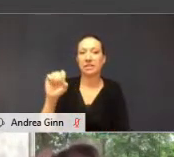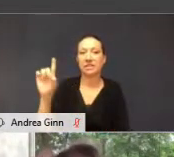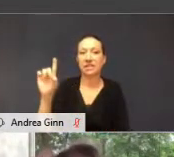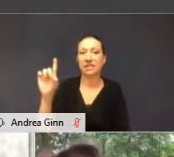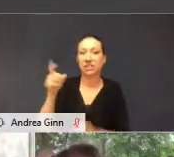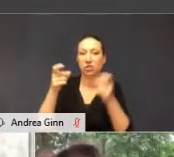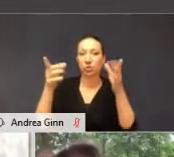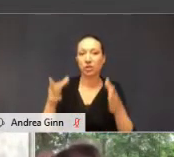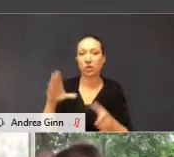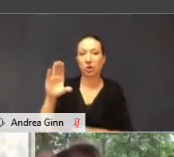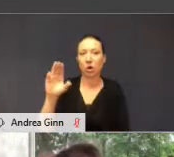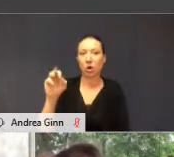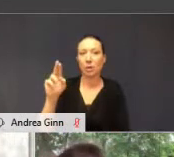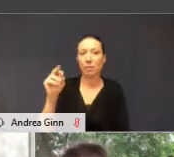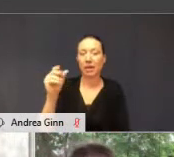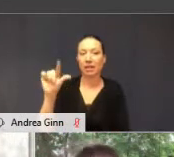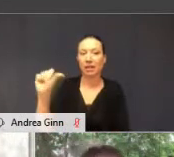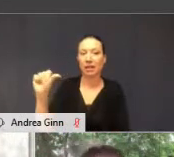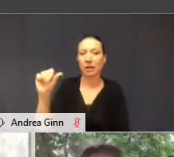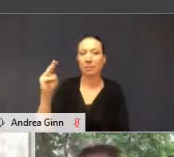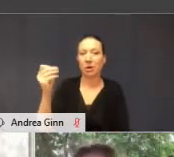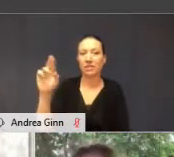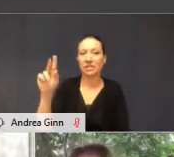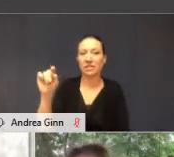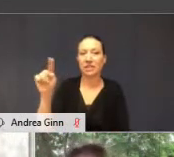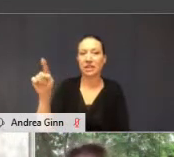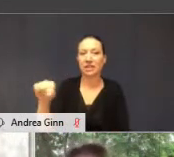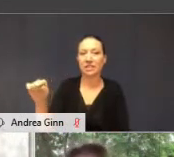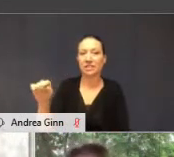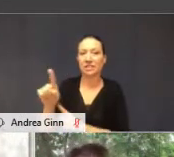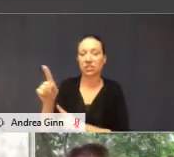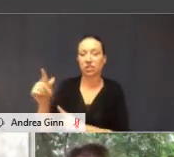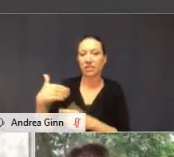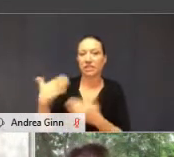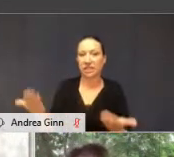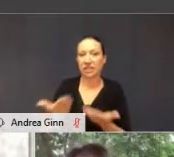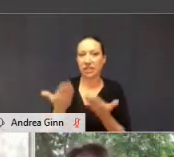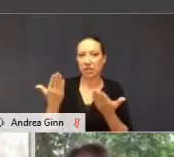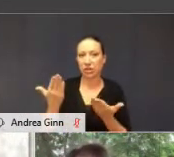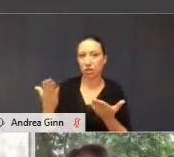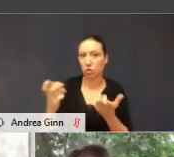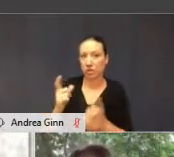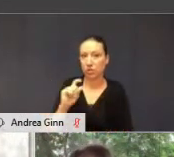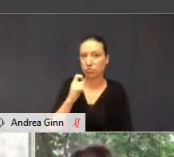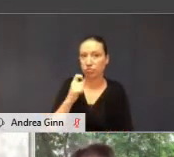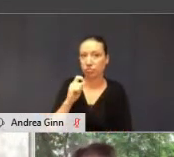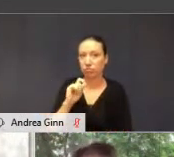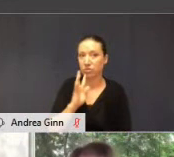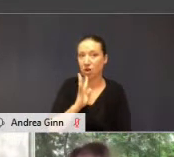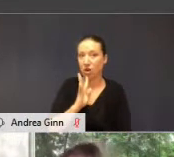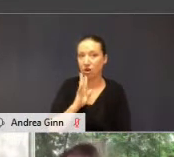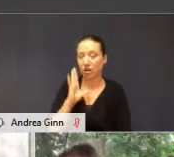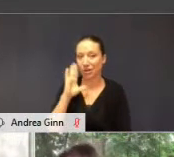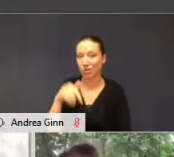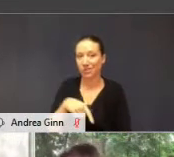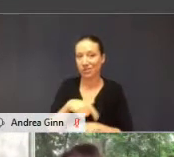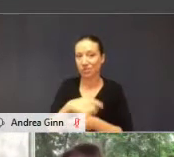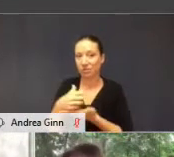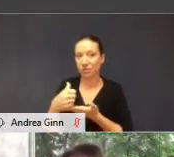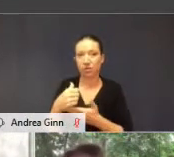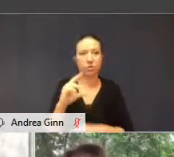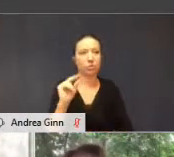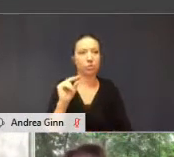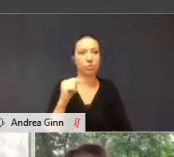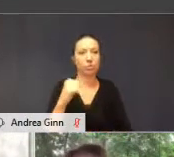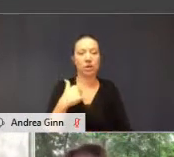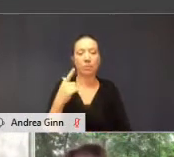may have a note about this and work to support food banks permanently. Carm, did you want to unmute? I know we're running out of time. No problem.